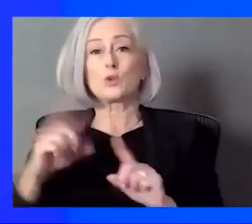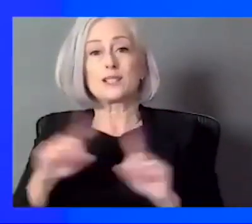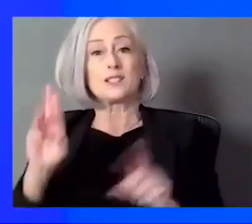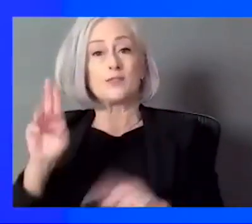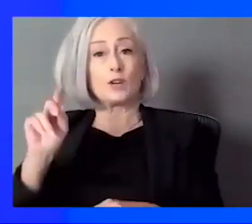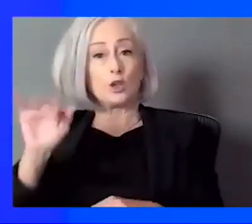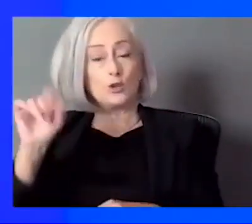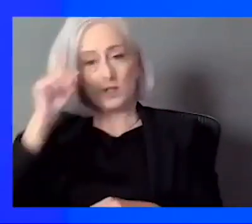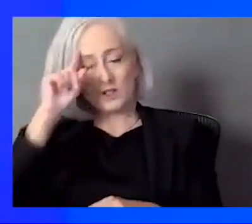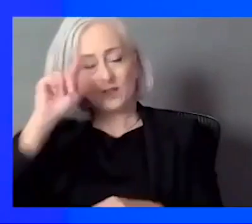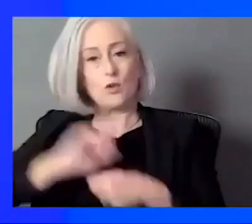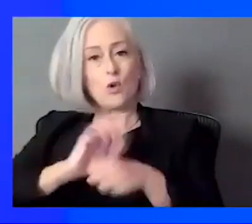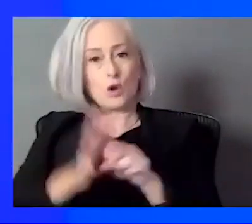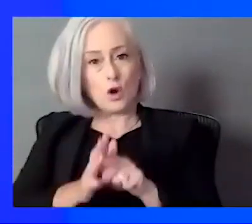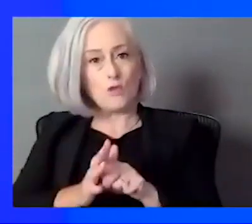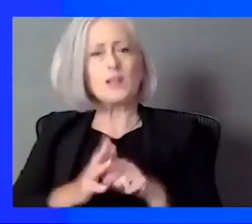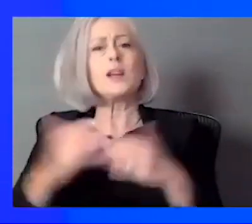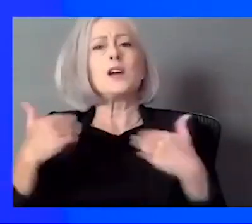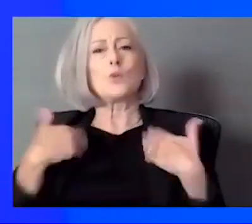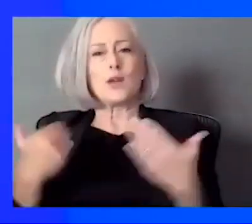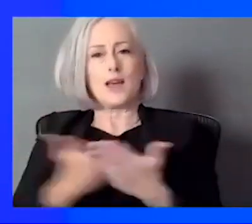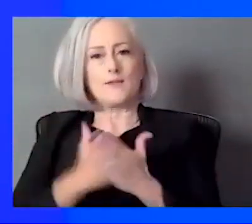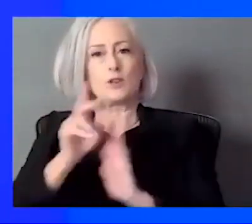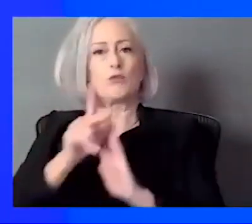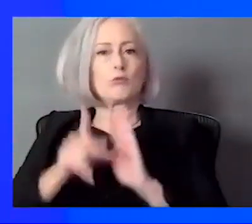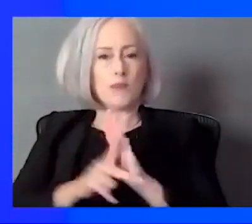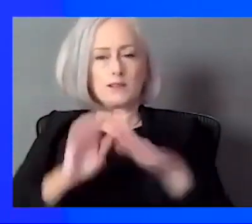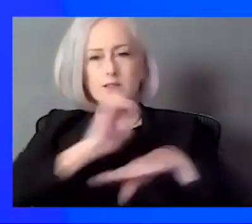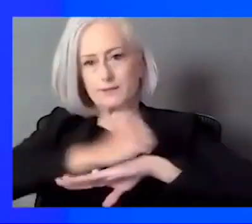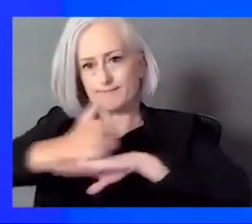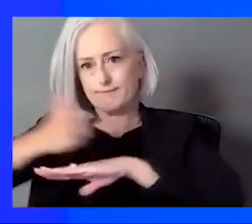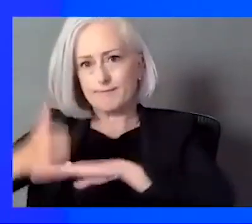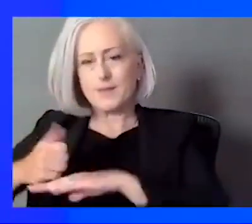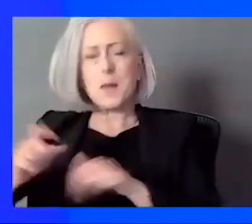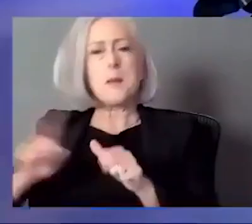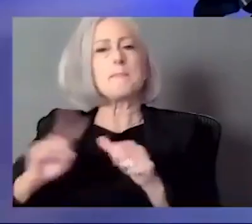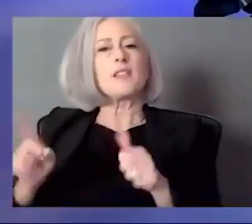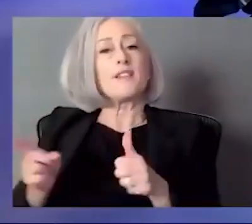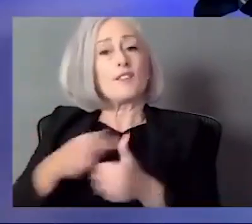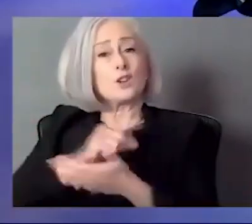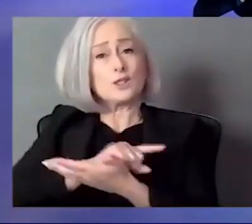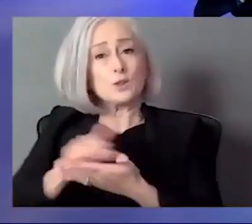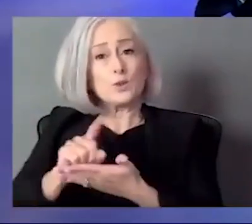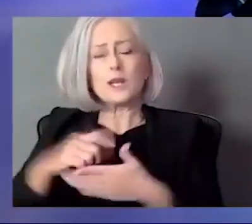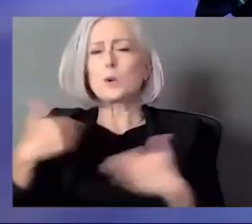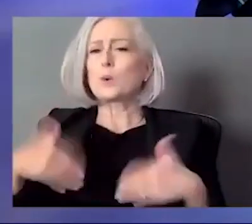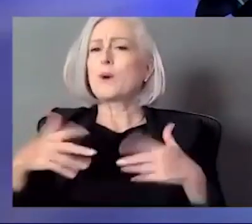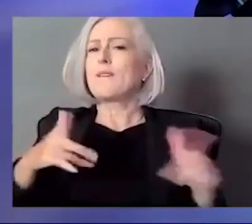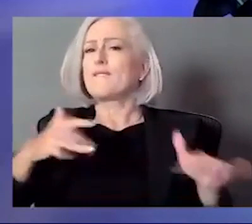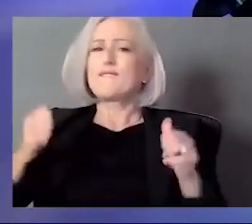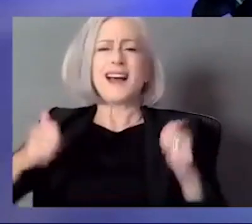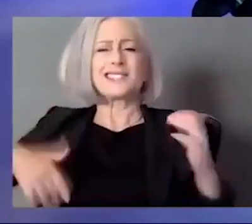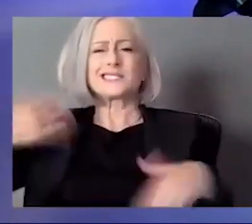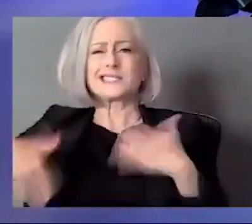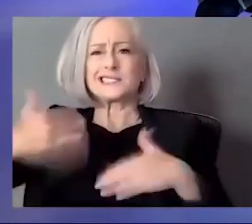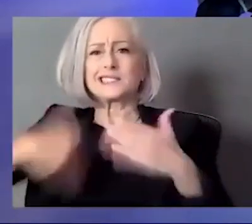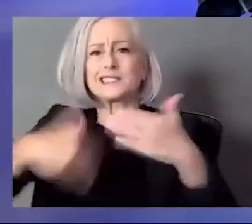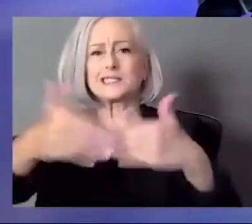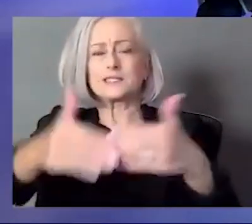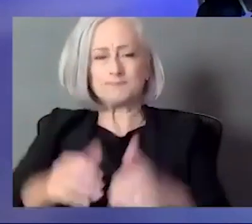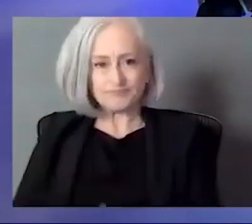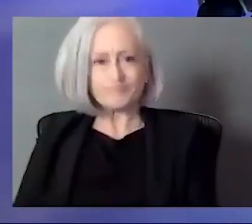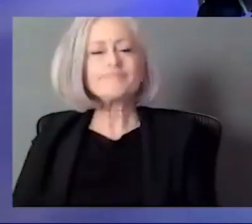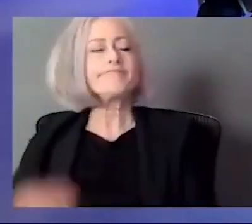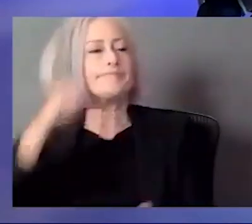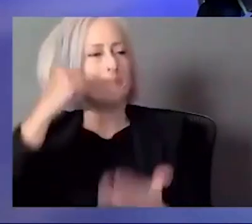in place now, but it was really that first week that was just kind of really fast-paced. It was fast-paced, and I remember starting the first Chief Medical